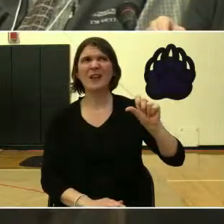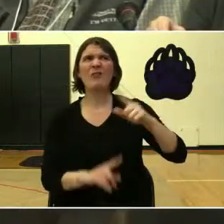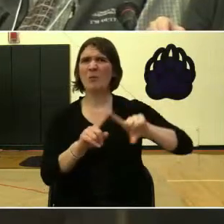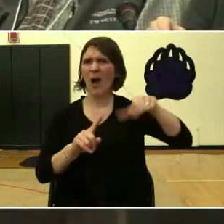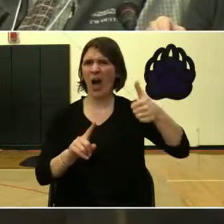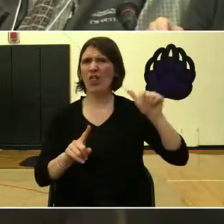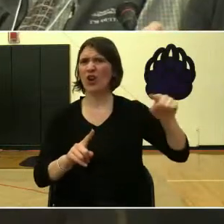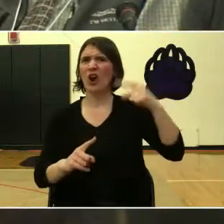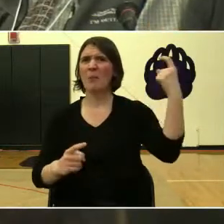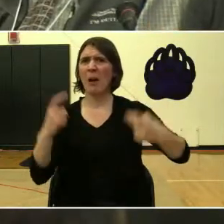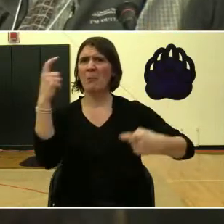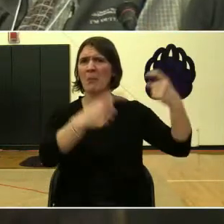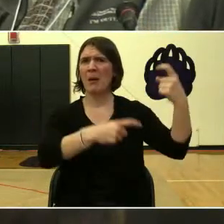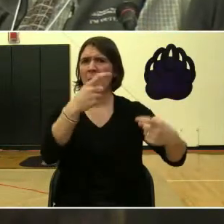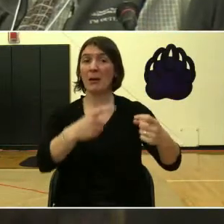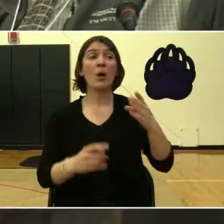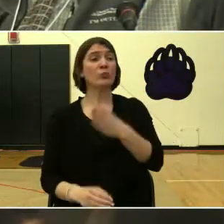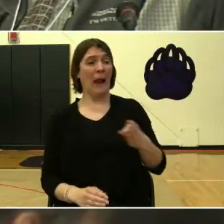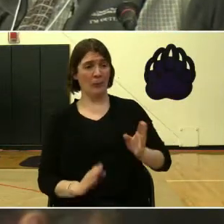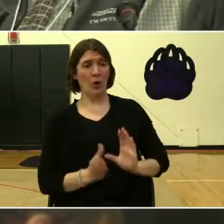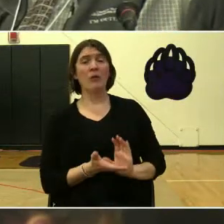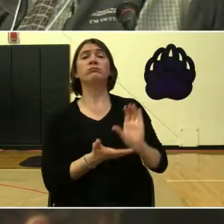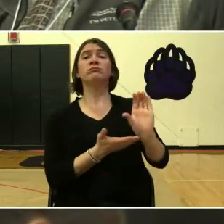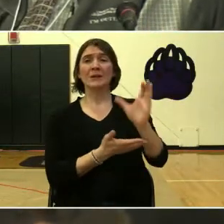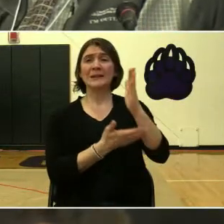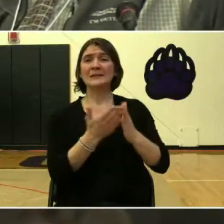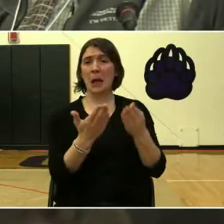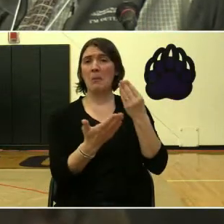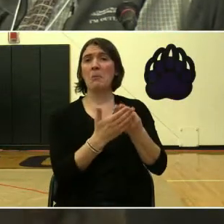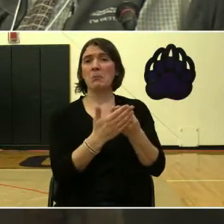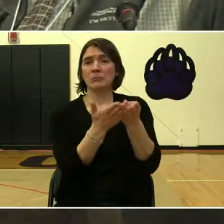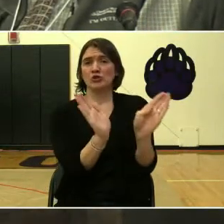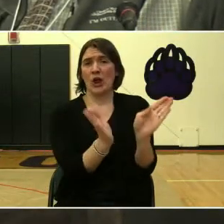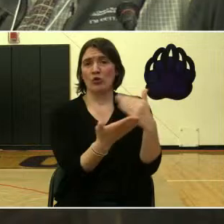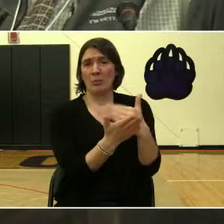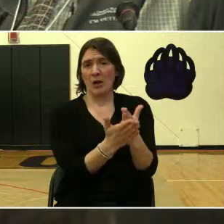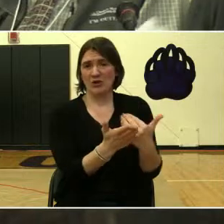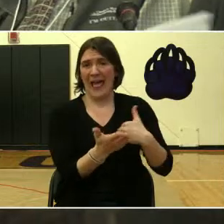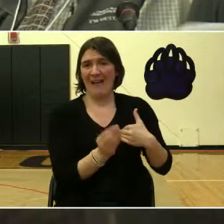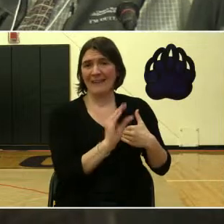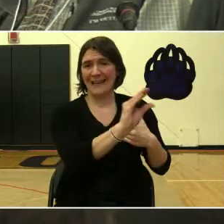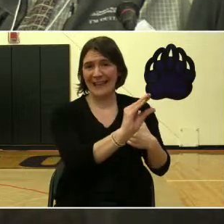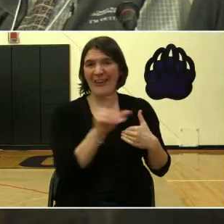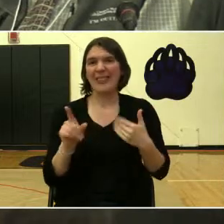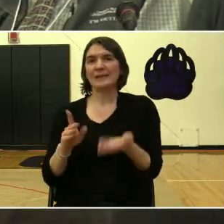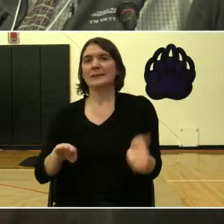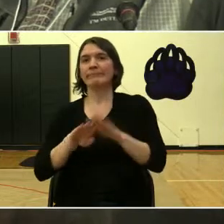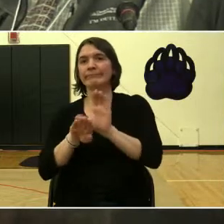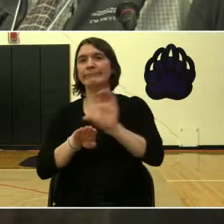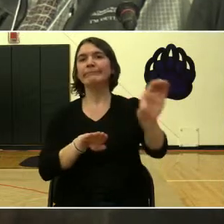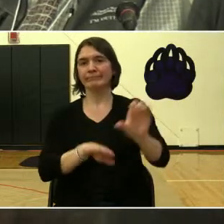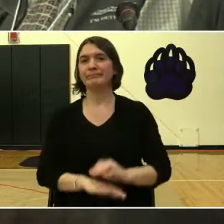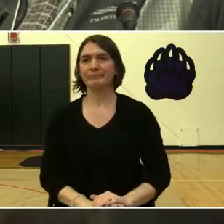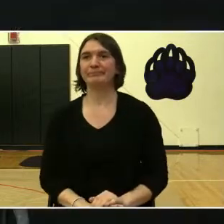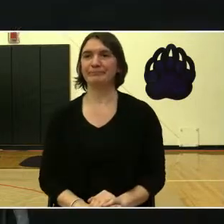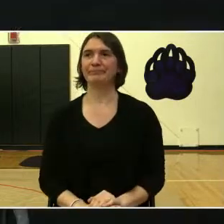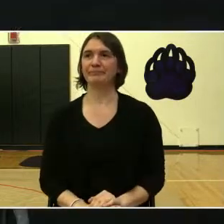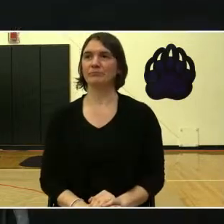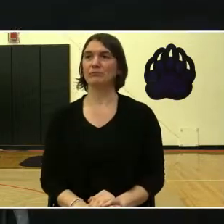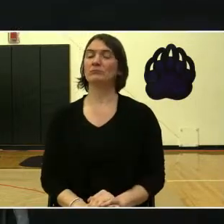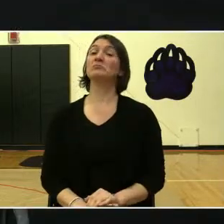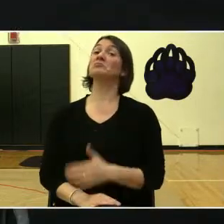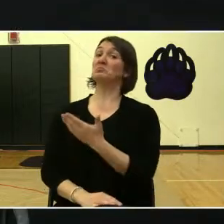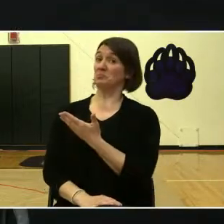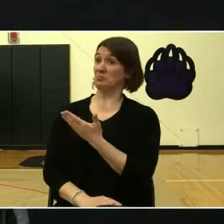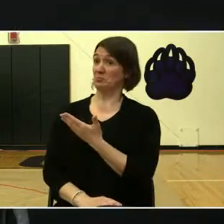different places Brattleboro does uh contribute some through our general fund that details in here as well generally